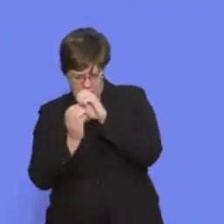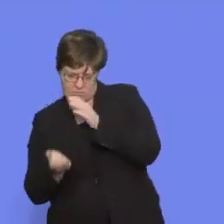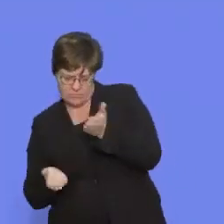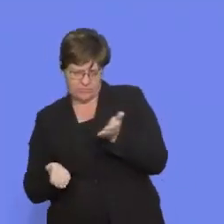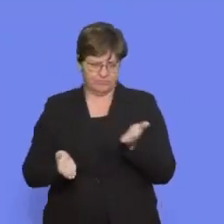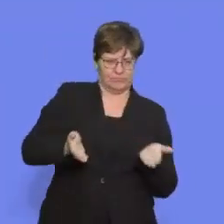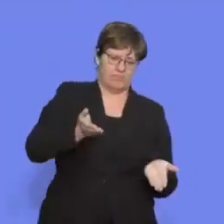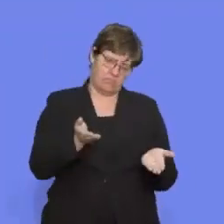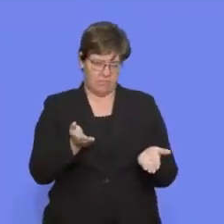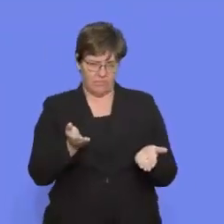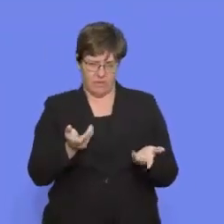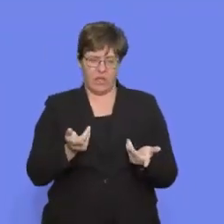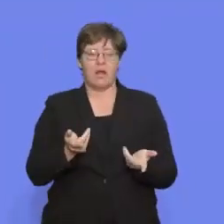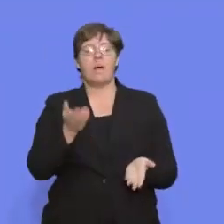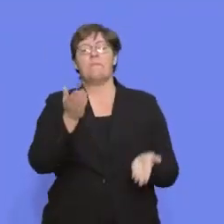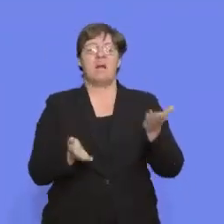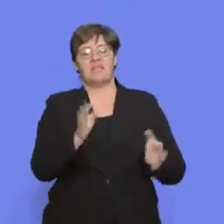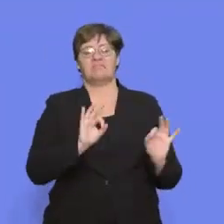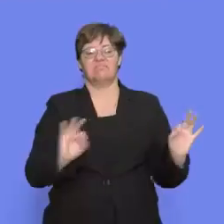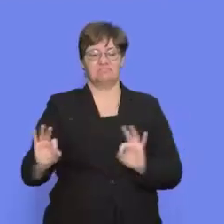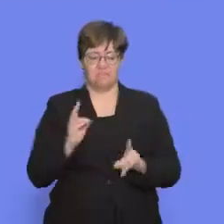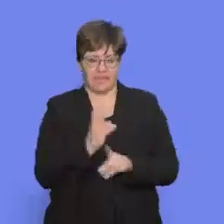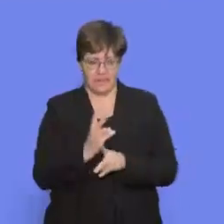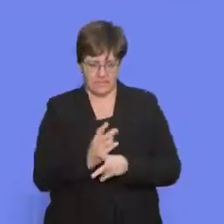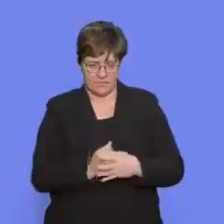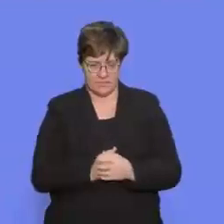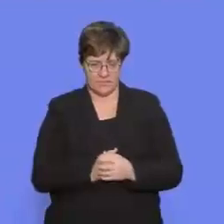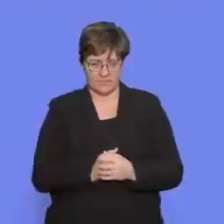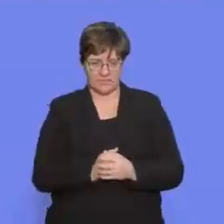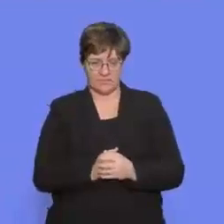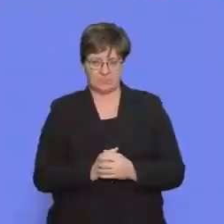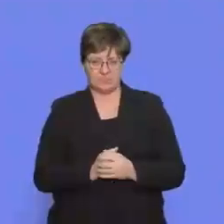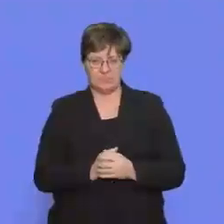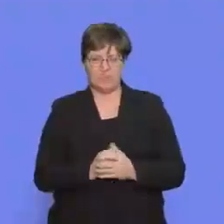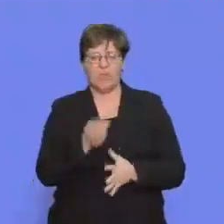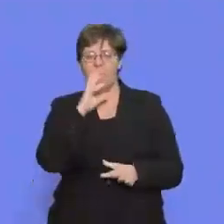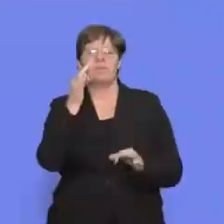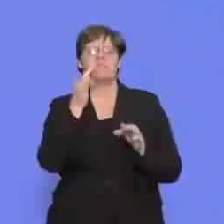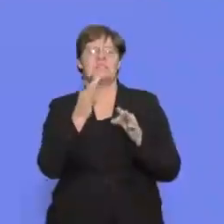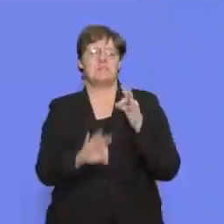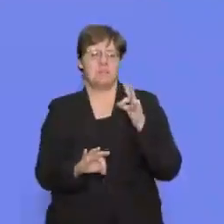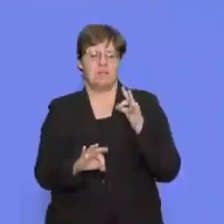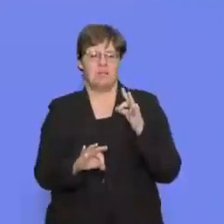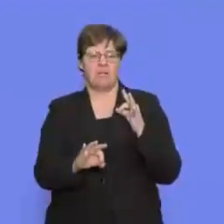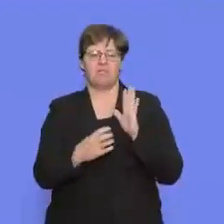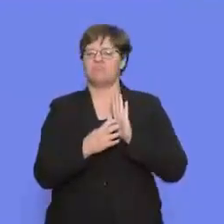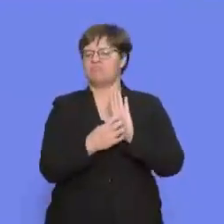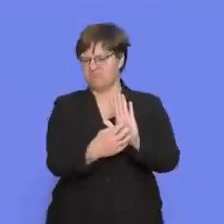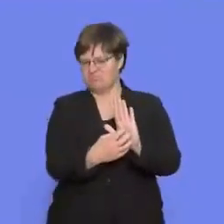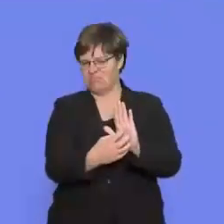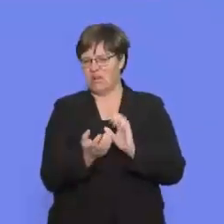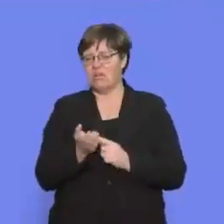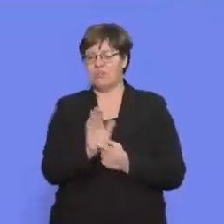balance will be restored. That is a simple sketch or just a circle that will make